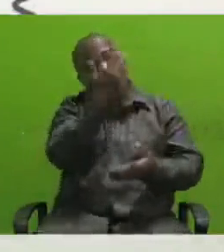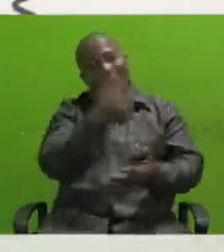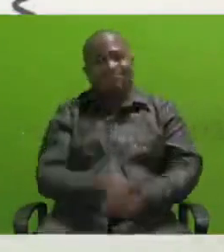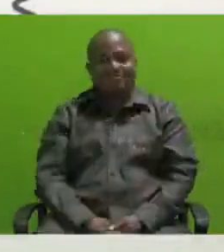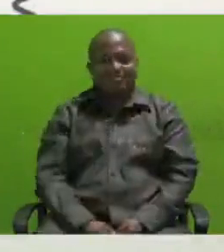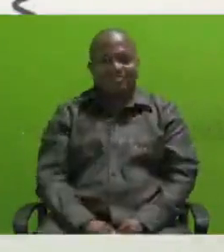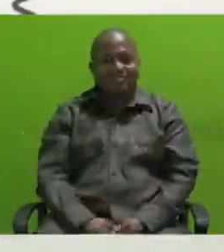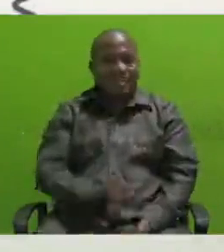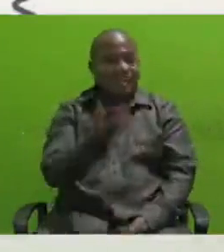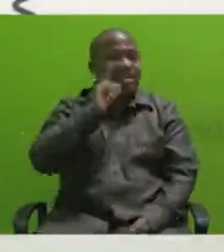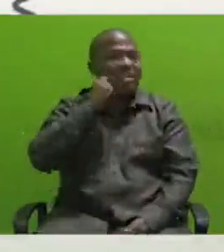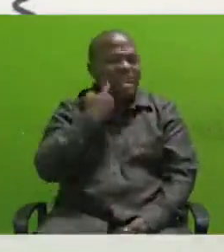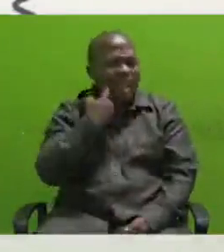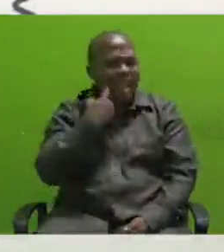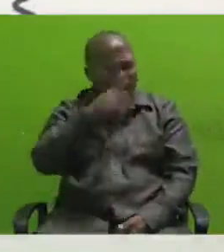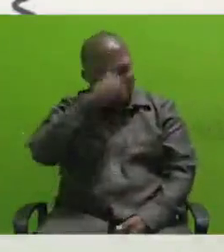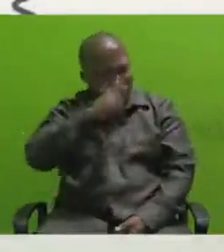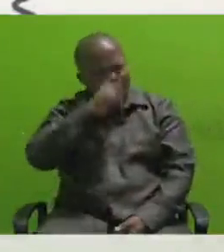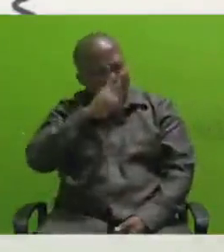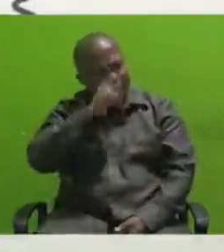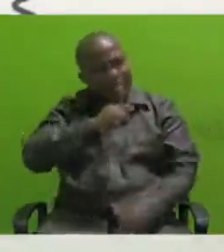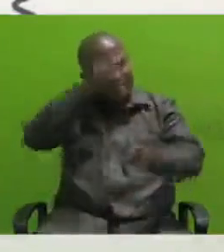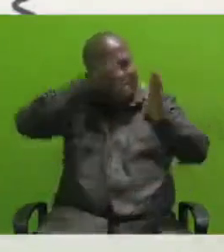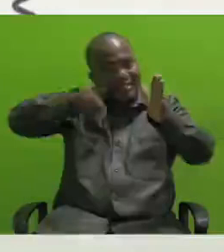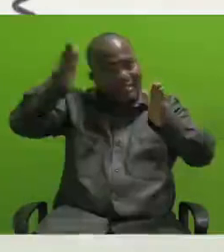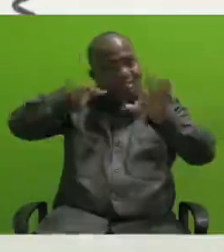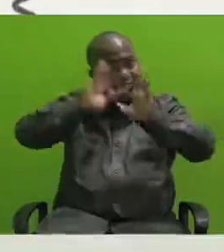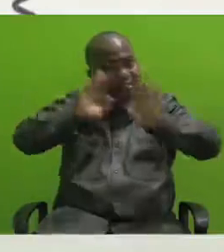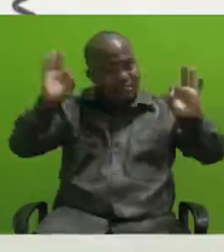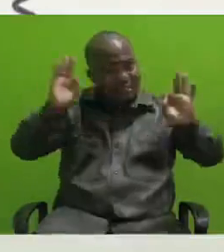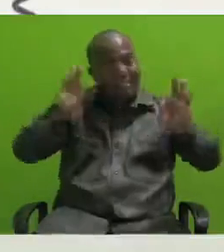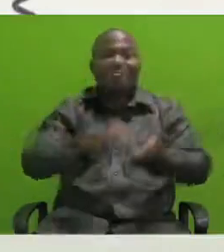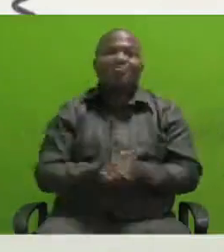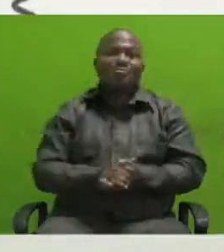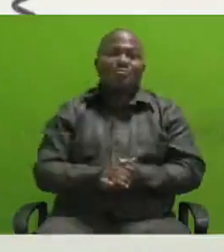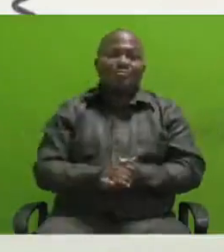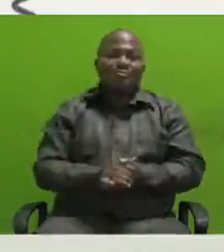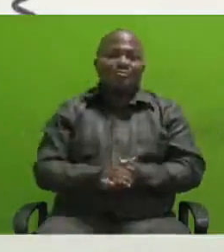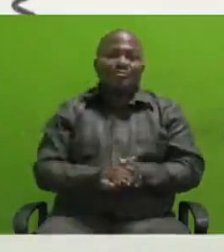If you try to observe the table carefully, especially